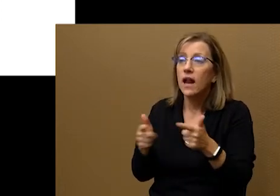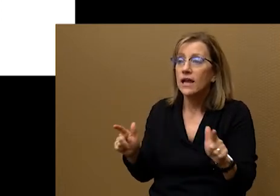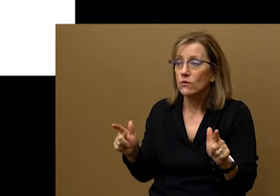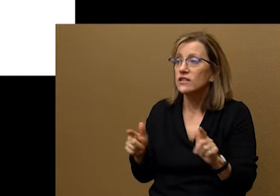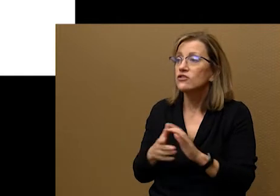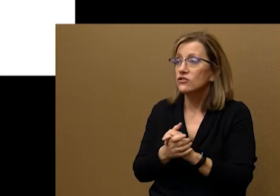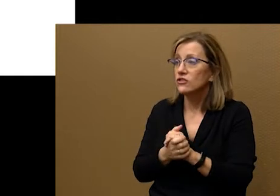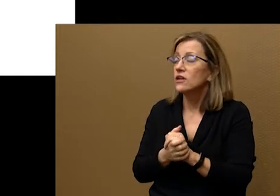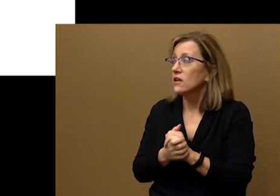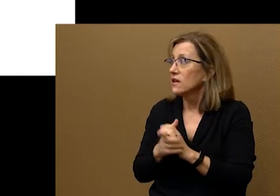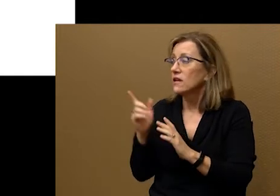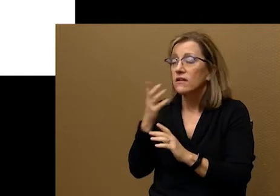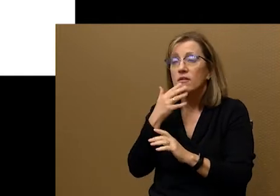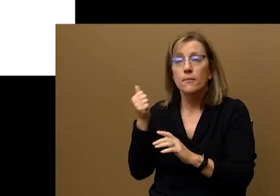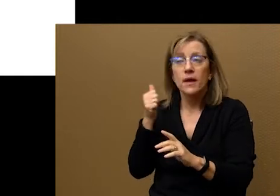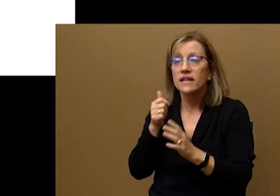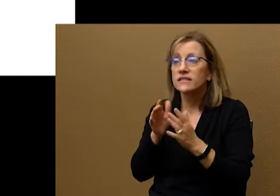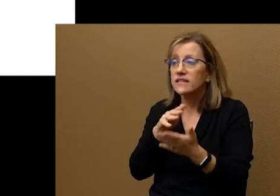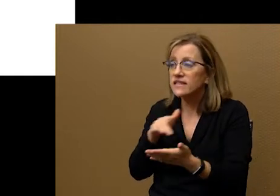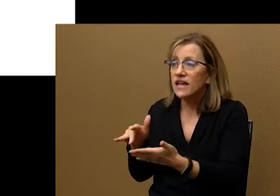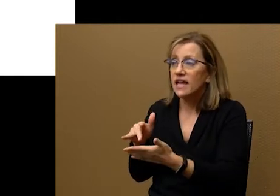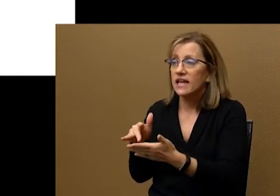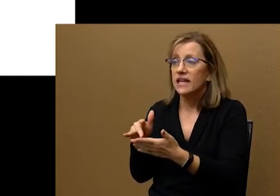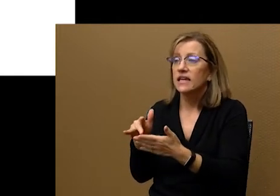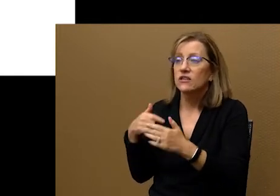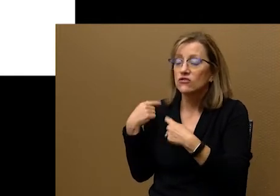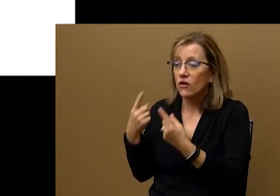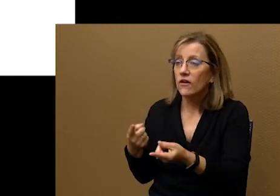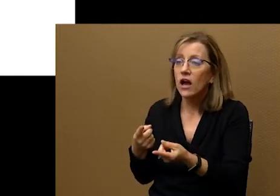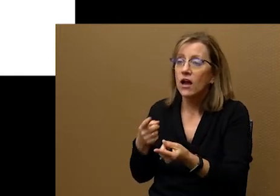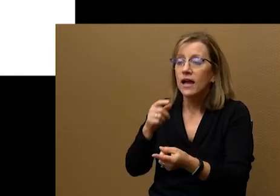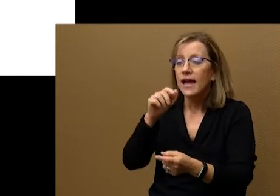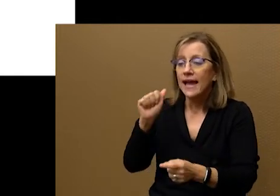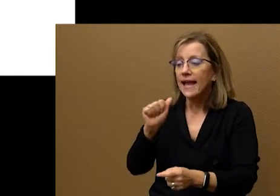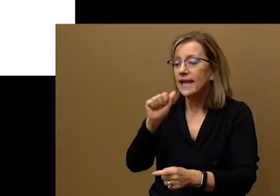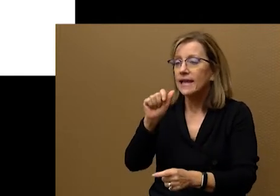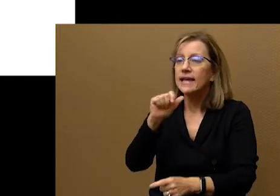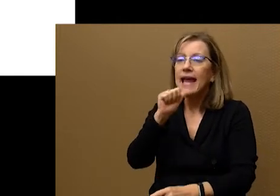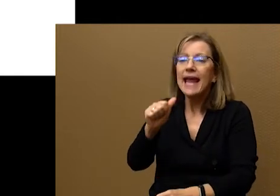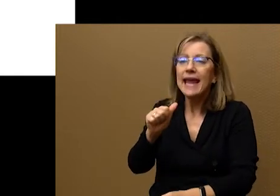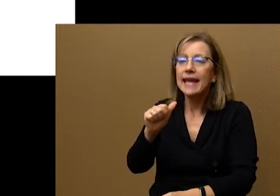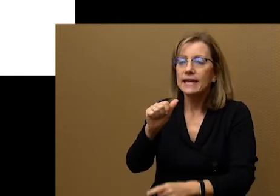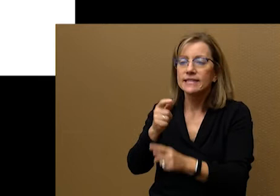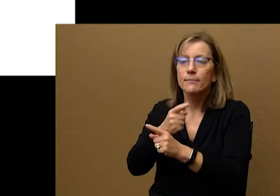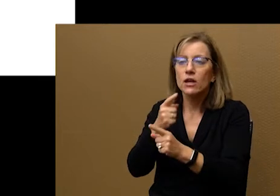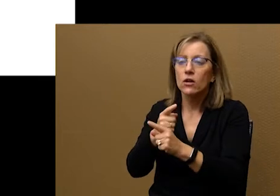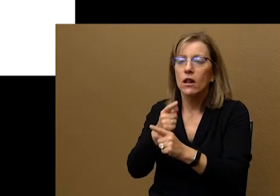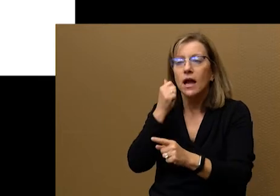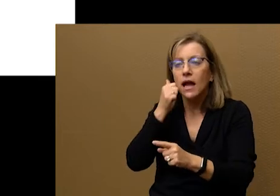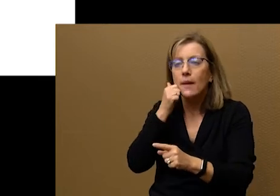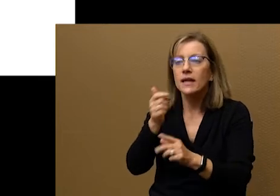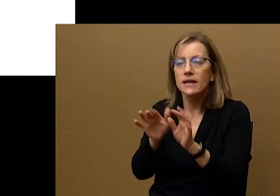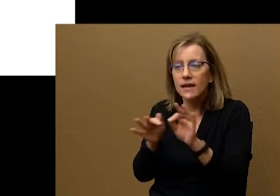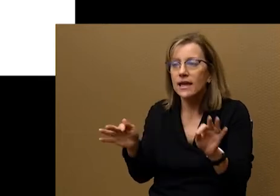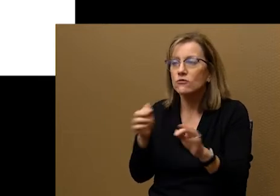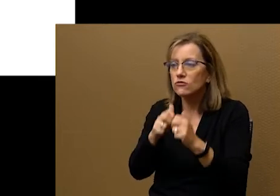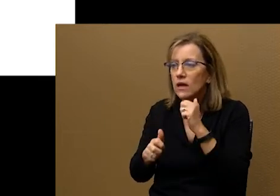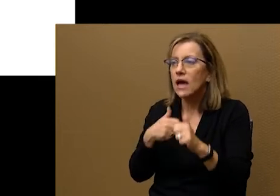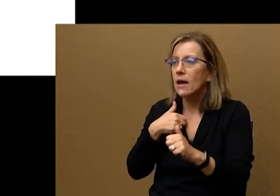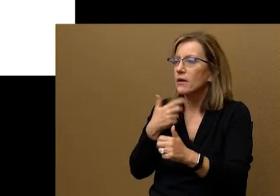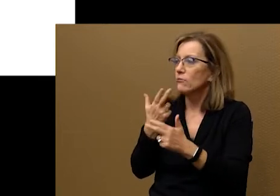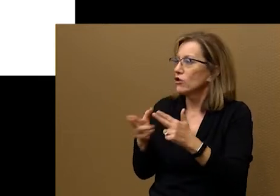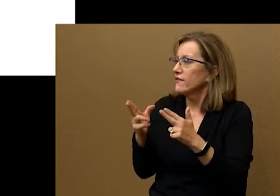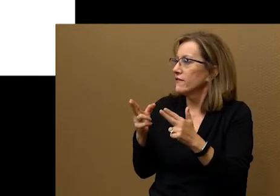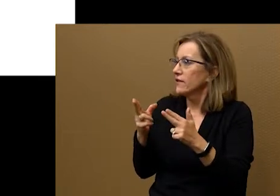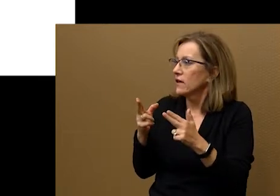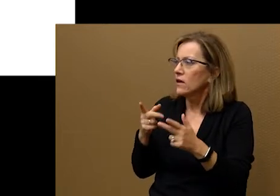the best studies so far of what they call atypical signers, common language problems that are seen. So I'm